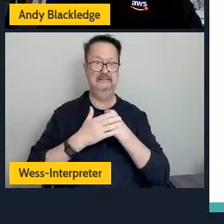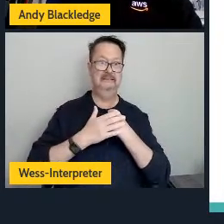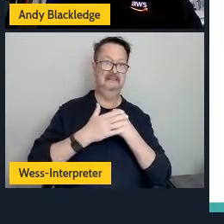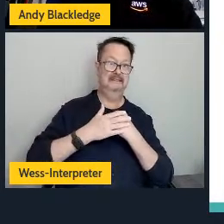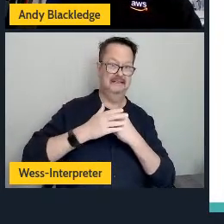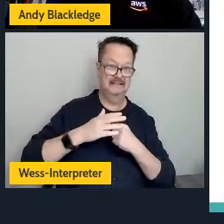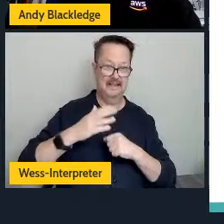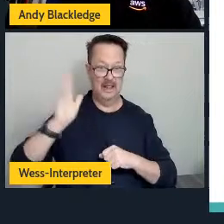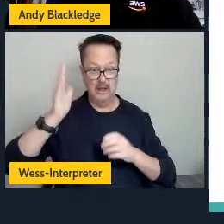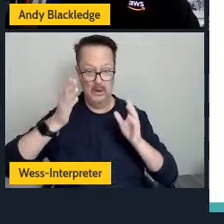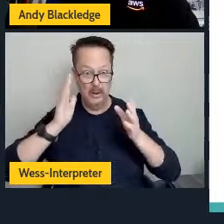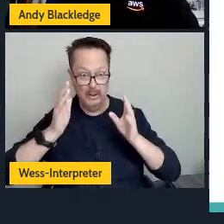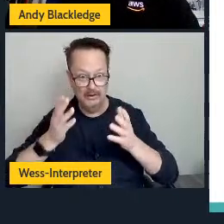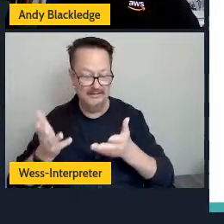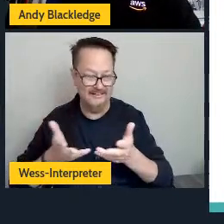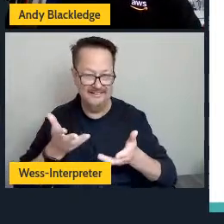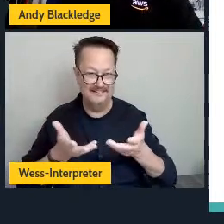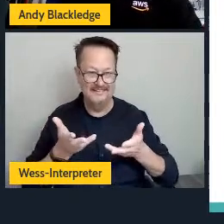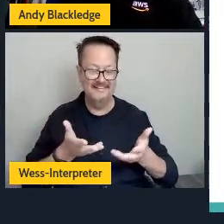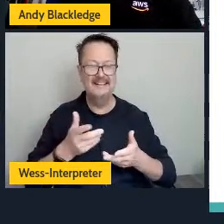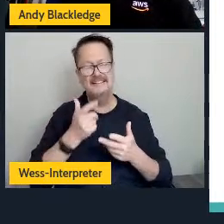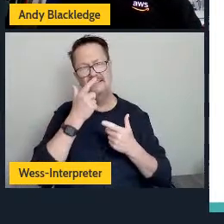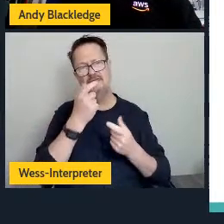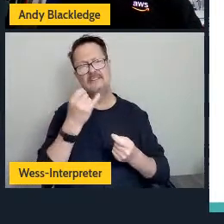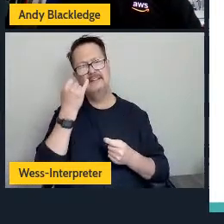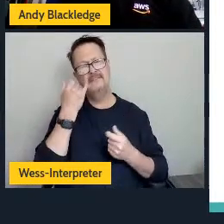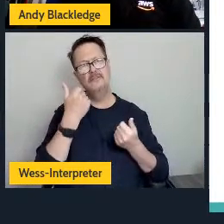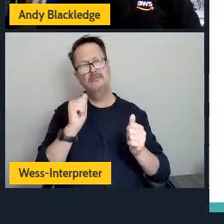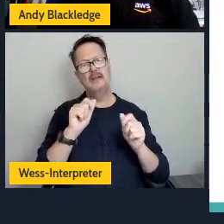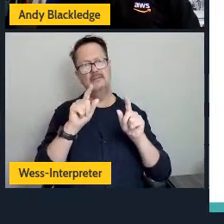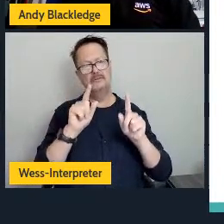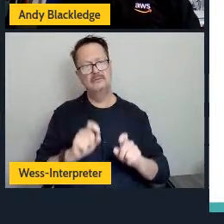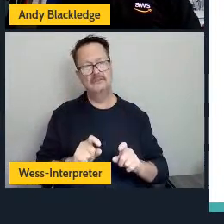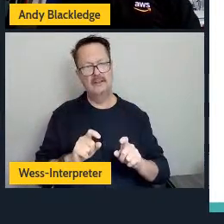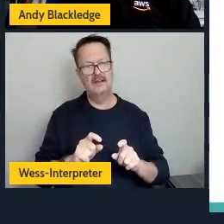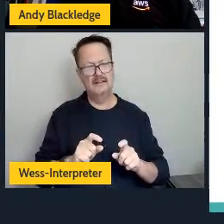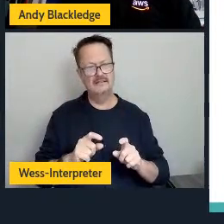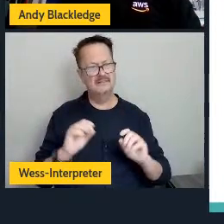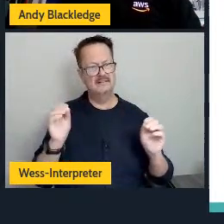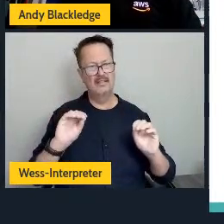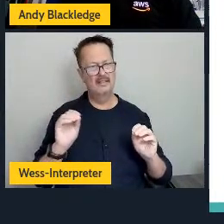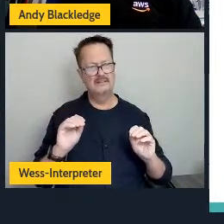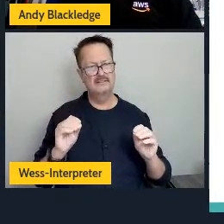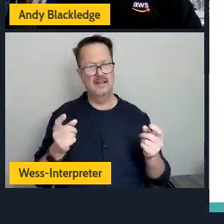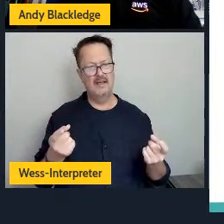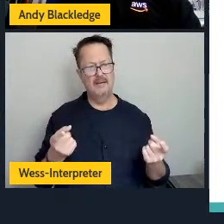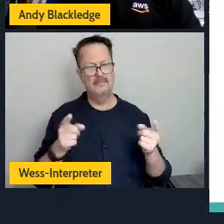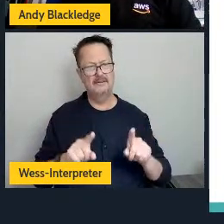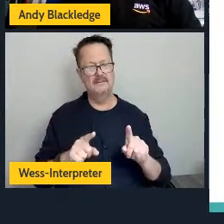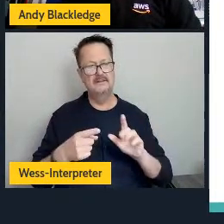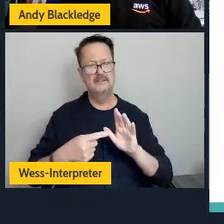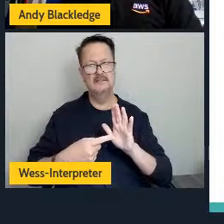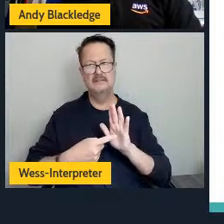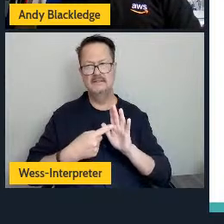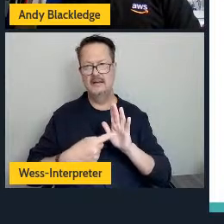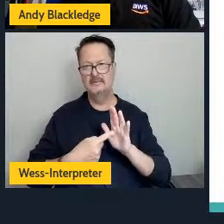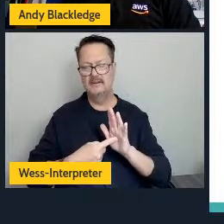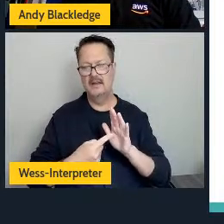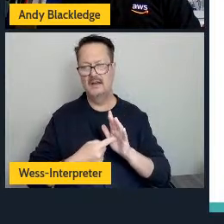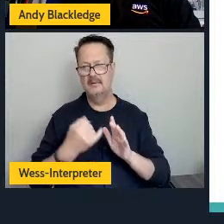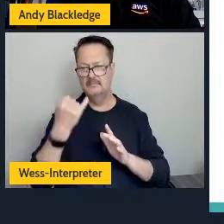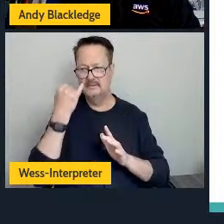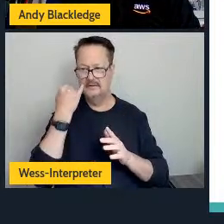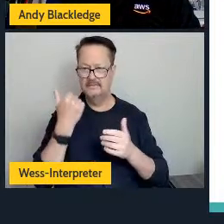Yeah, it's interesting if you're trying to test for nothing happening, because sometimes if you're trying